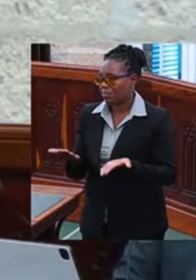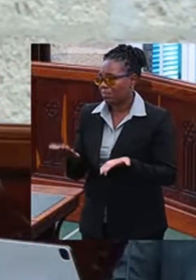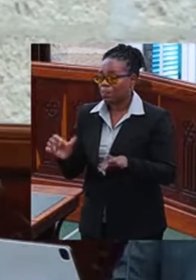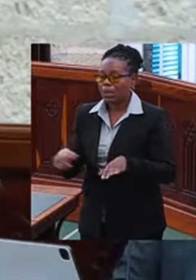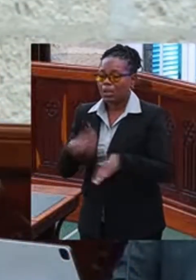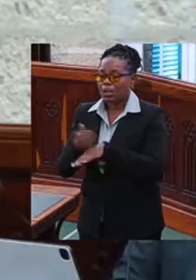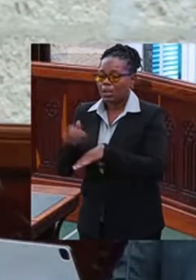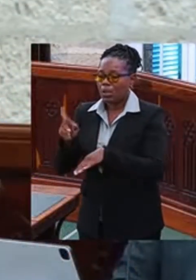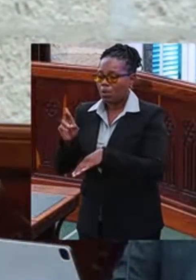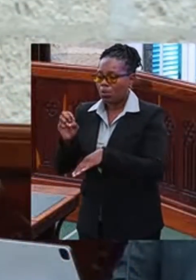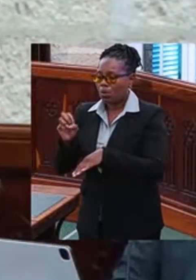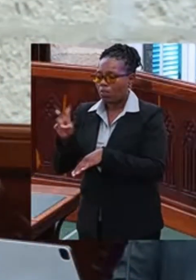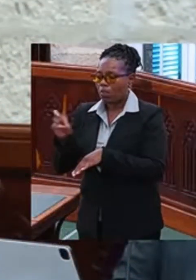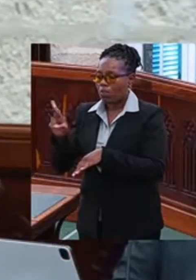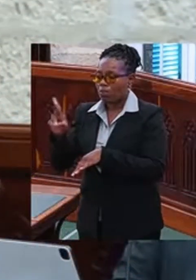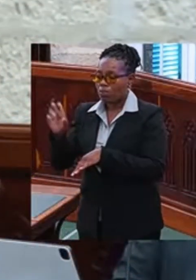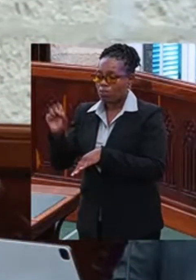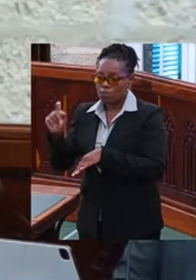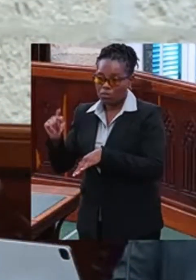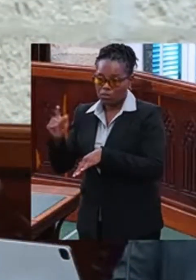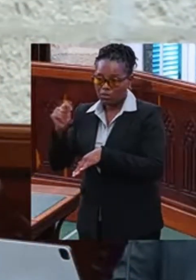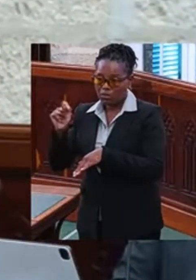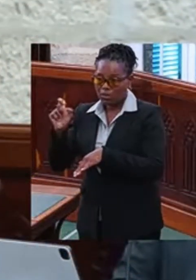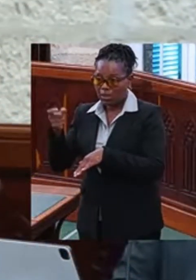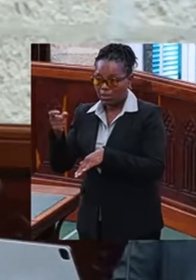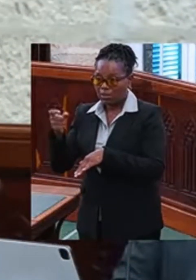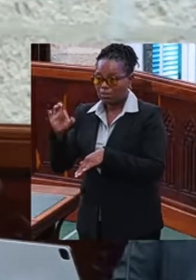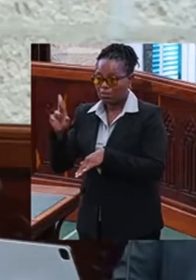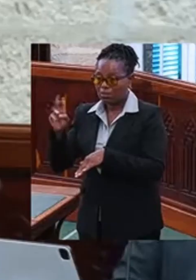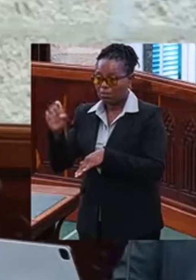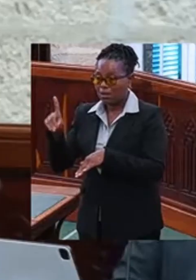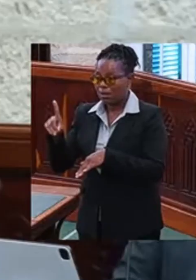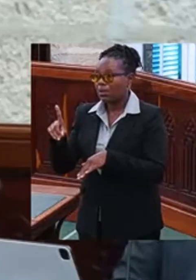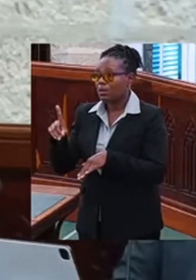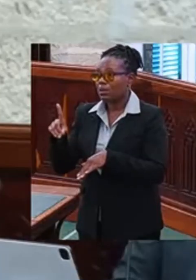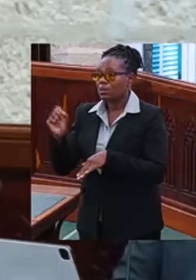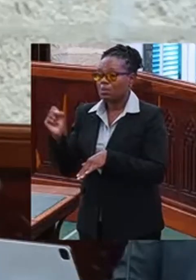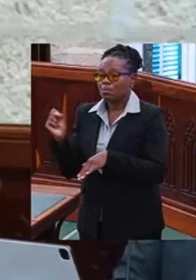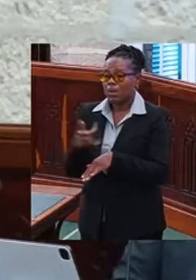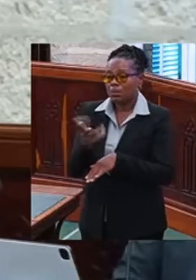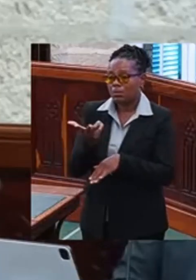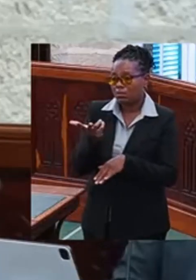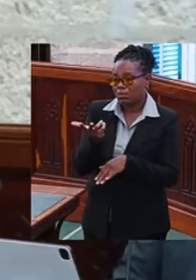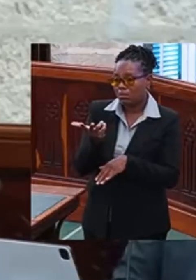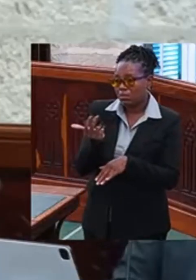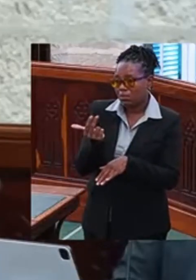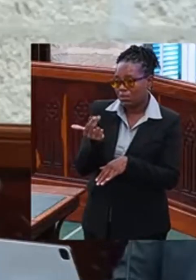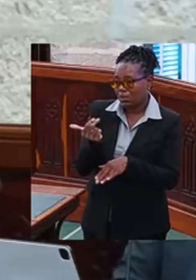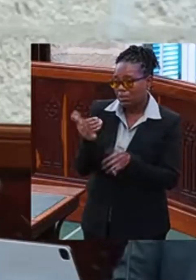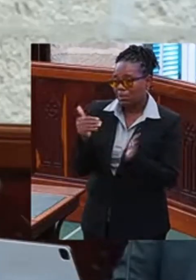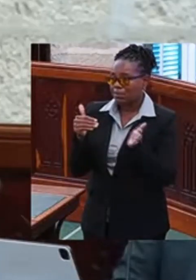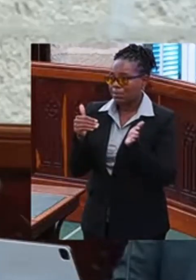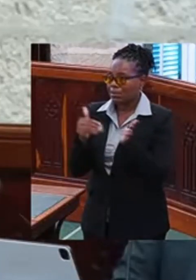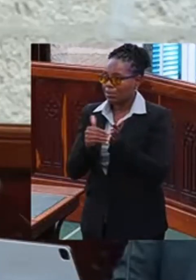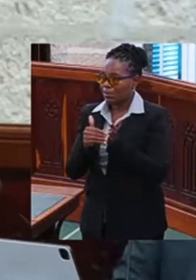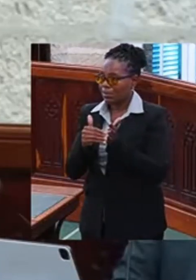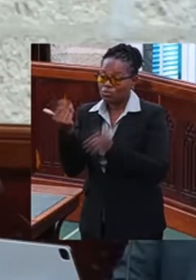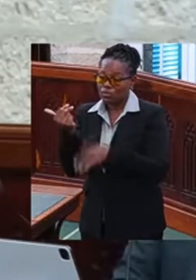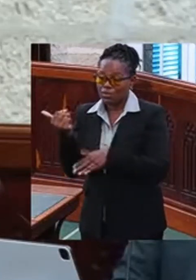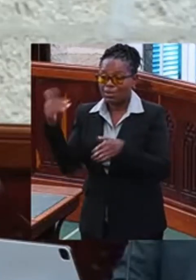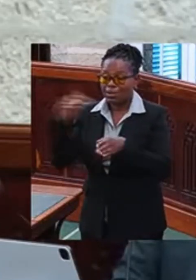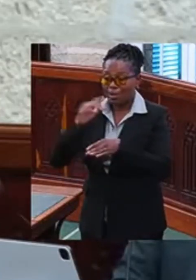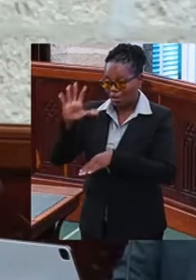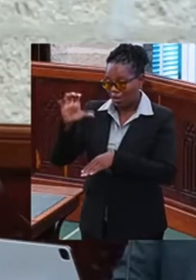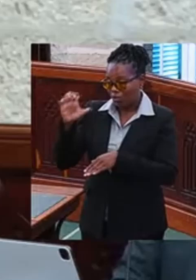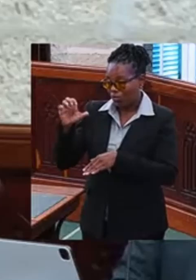explain what fiscal tools the government will use to stay within the estimates of revenue and expenditure for the coming year. It is also